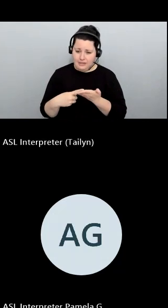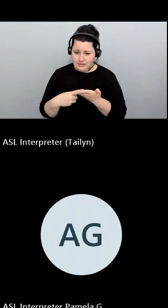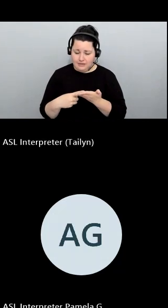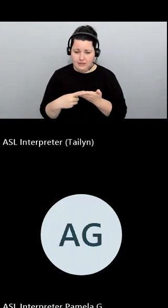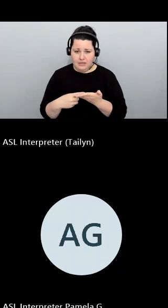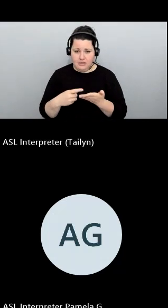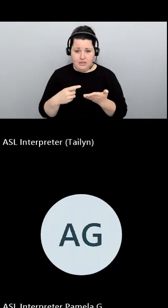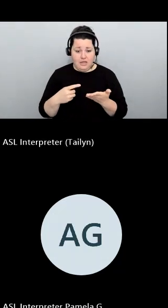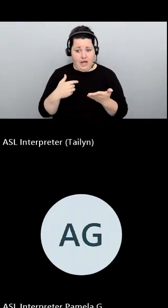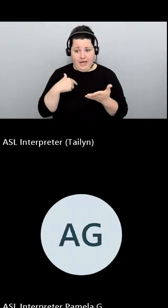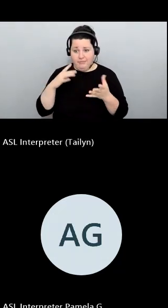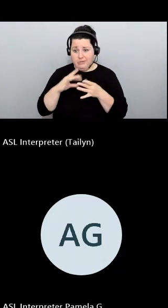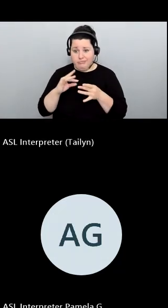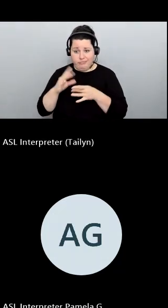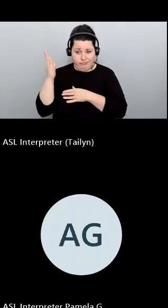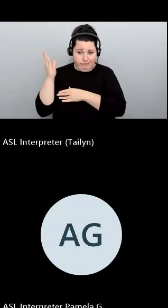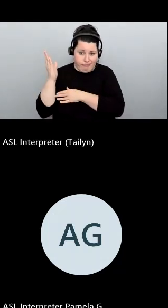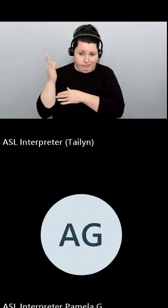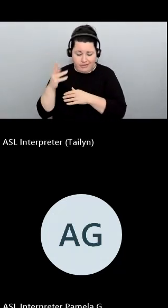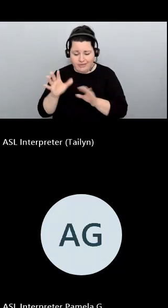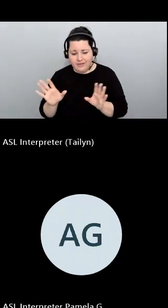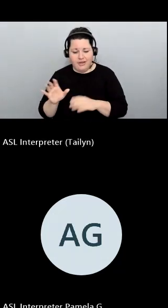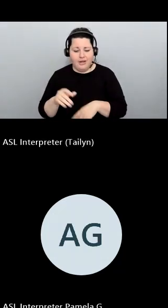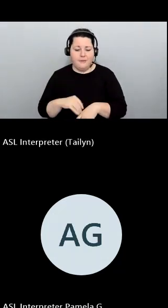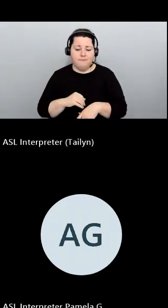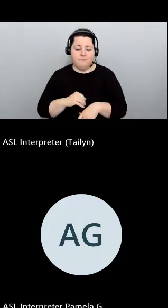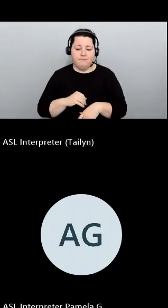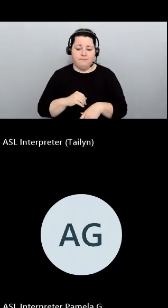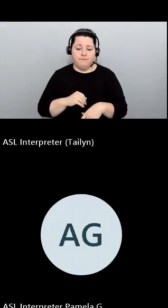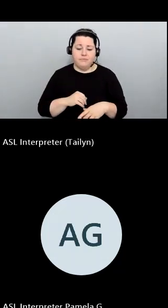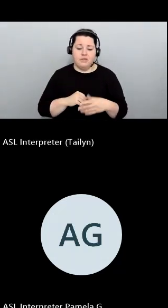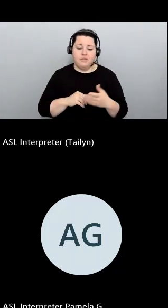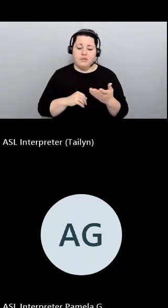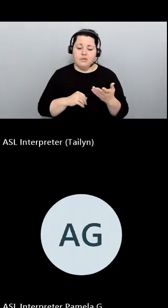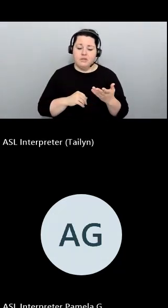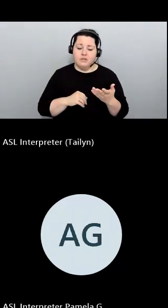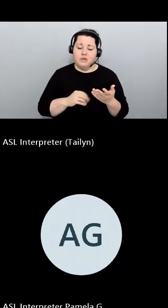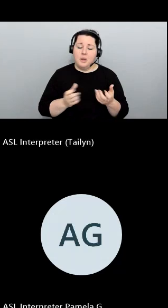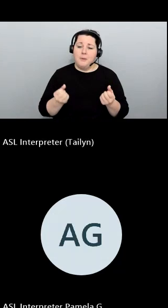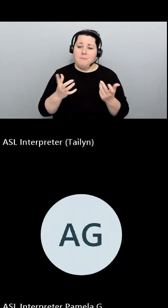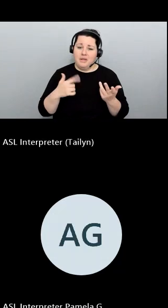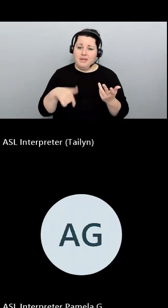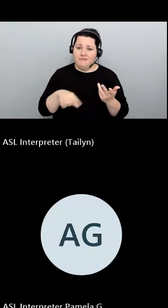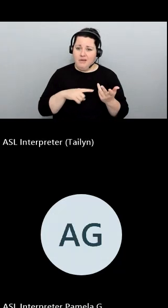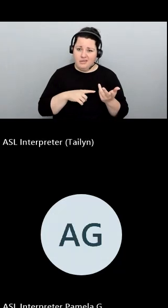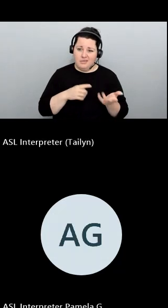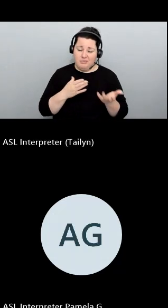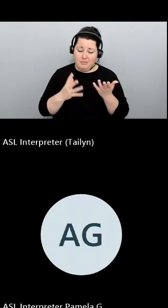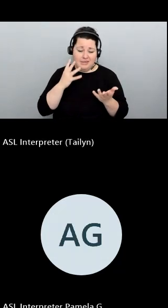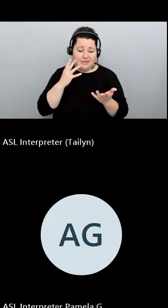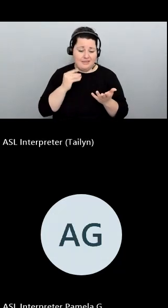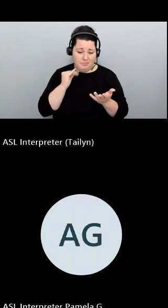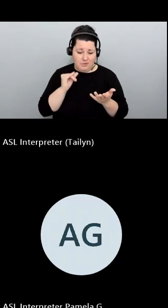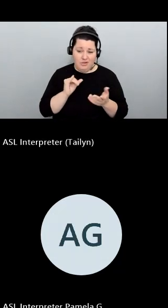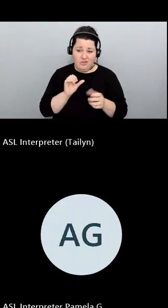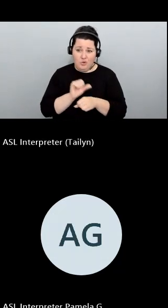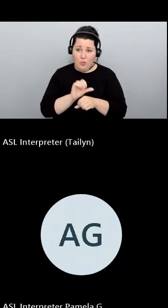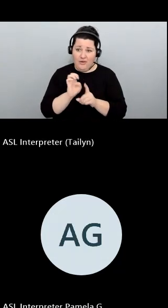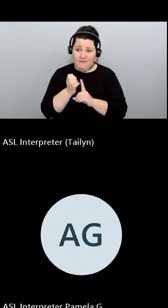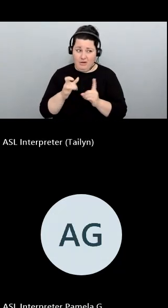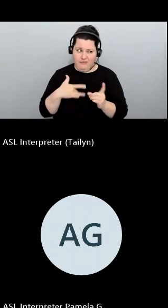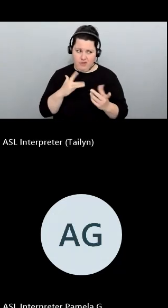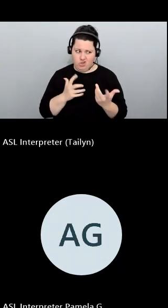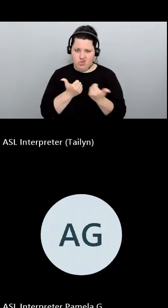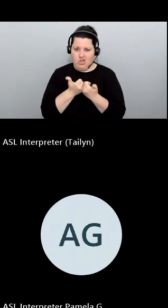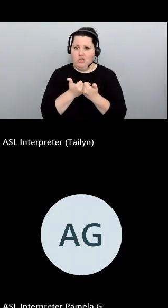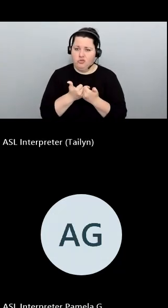talking for a long time. So many of us have probably experienced challenging work environments. What